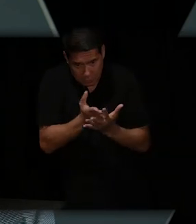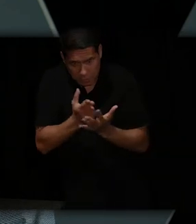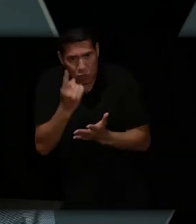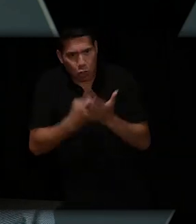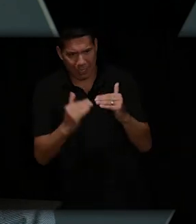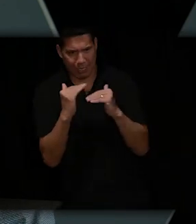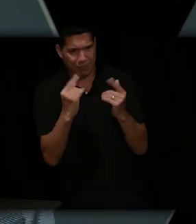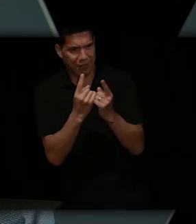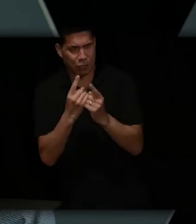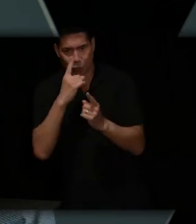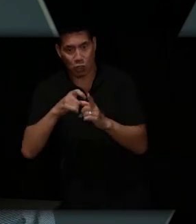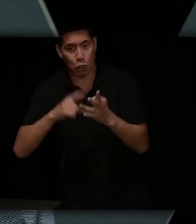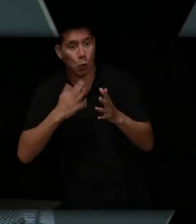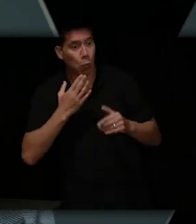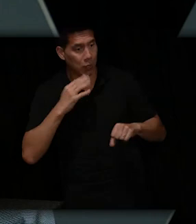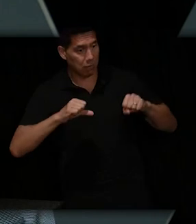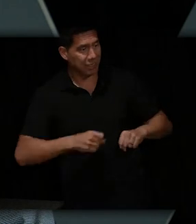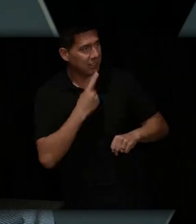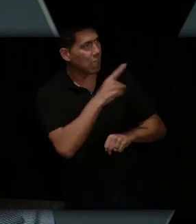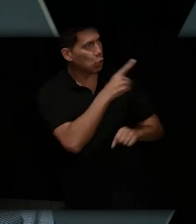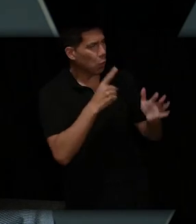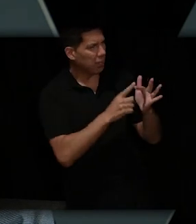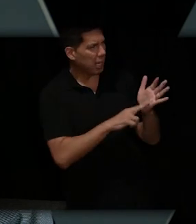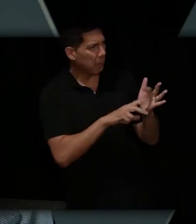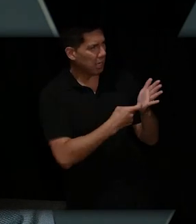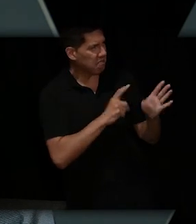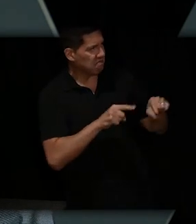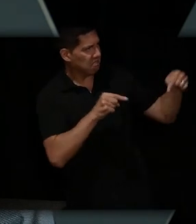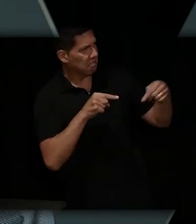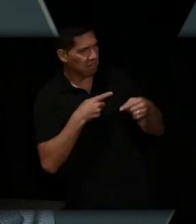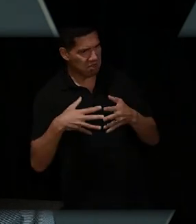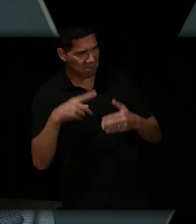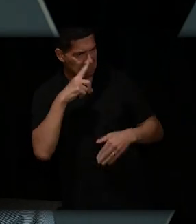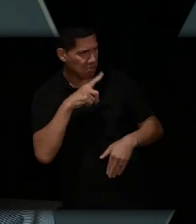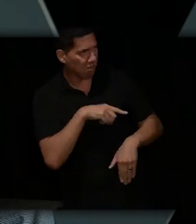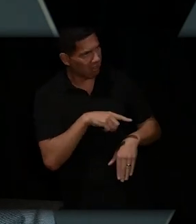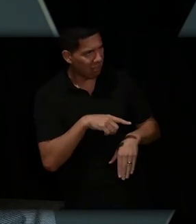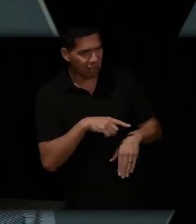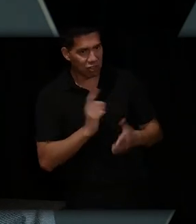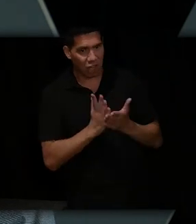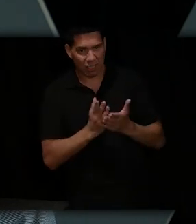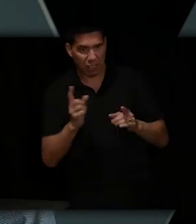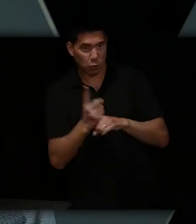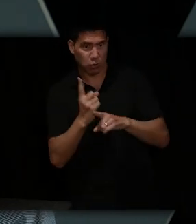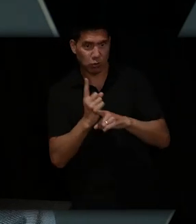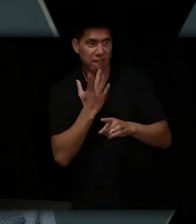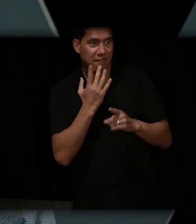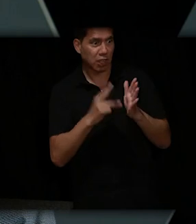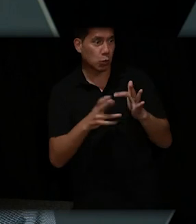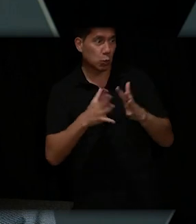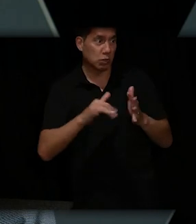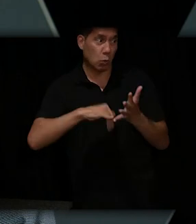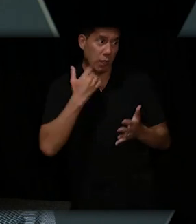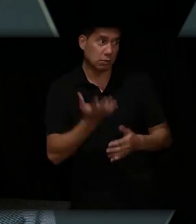sort of calls you literally the enemy of the American people and, you know, spouts on about fake news all the time. But they've been incredibly